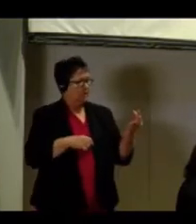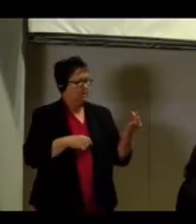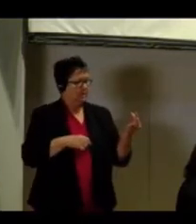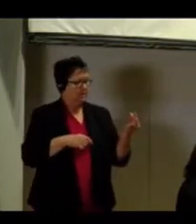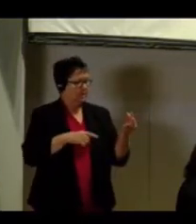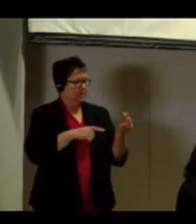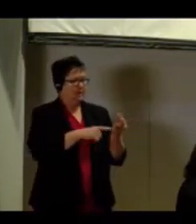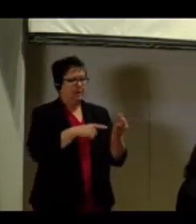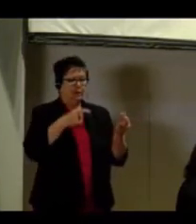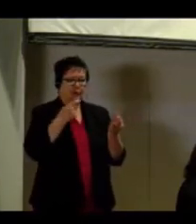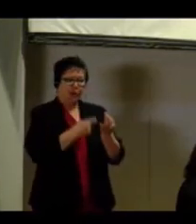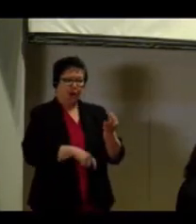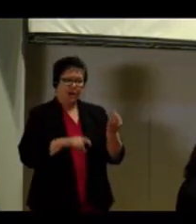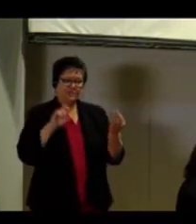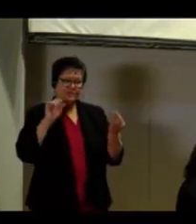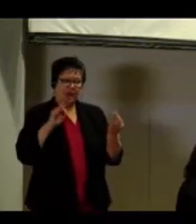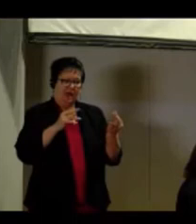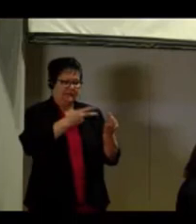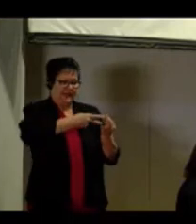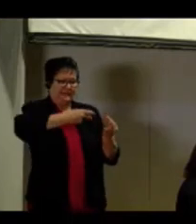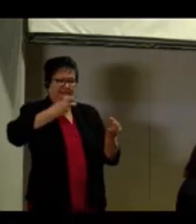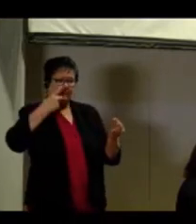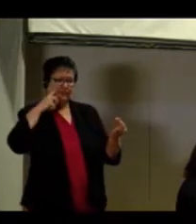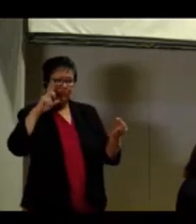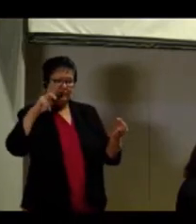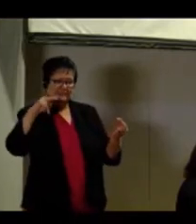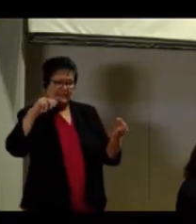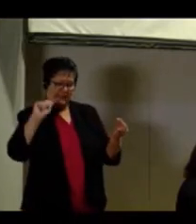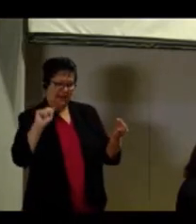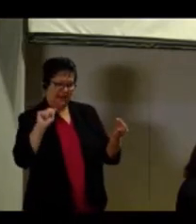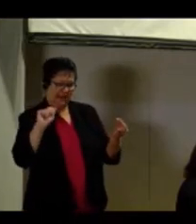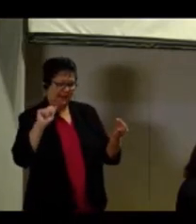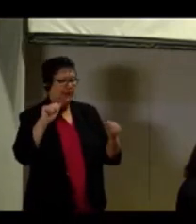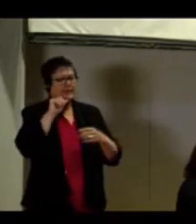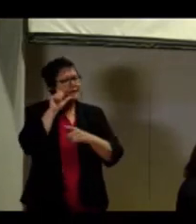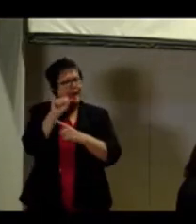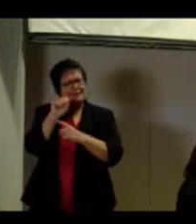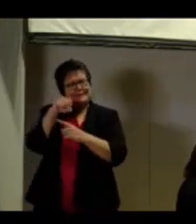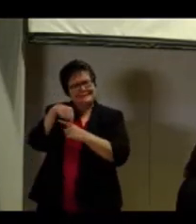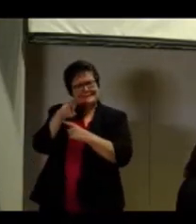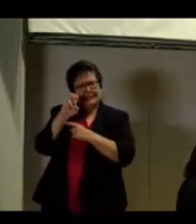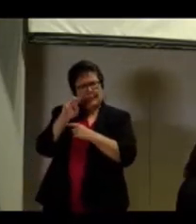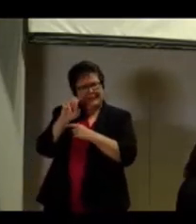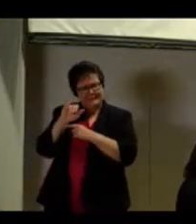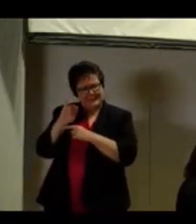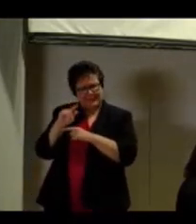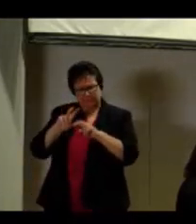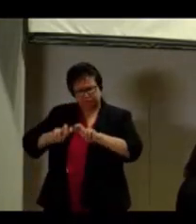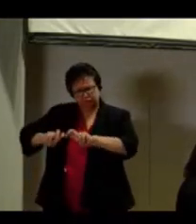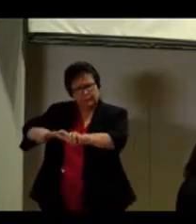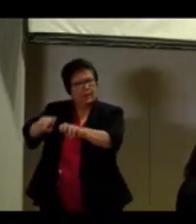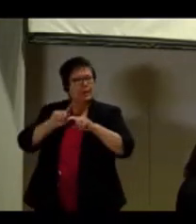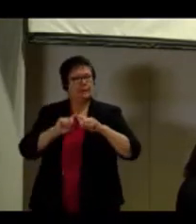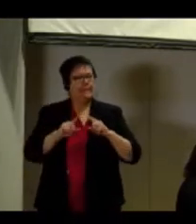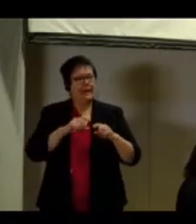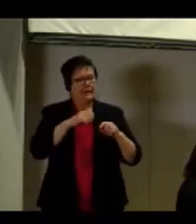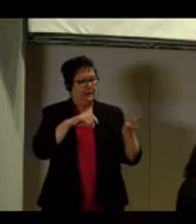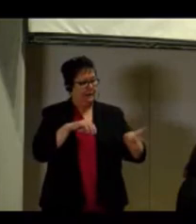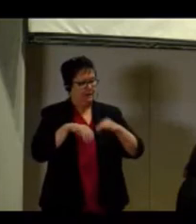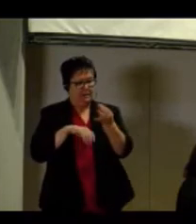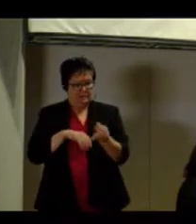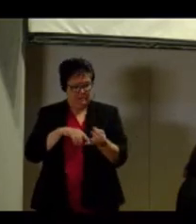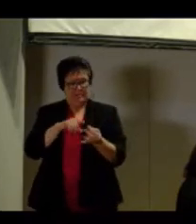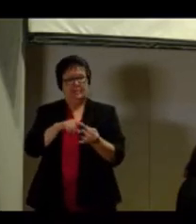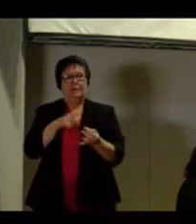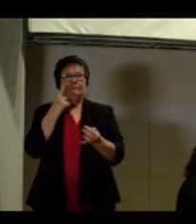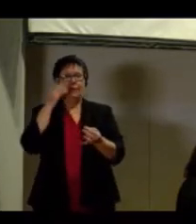incremental cost of taking a sample for DNA use, not doing the sequencing, but just making the sample, available for future use is